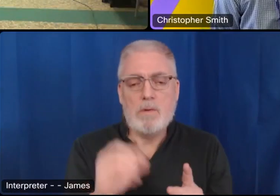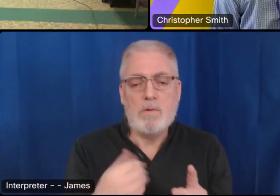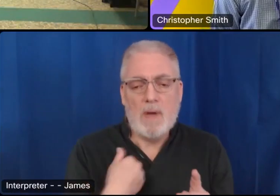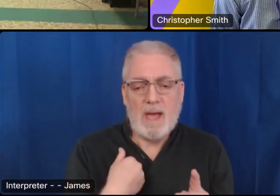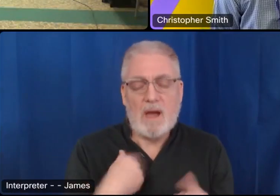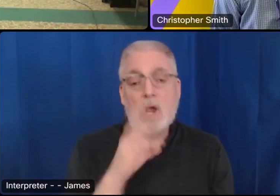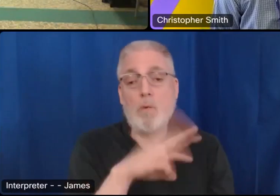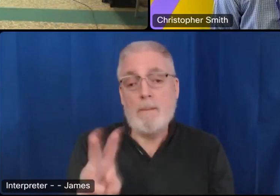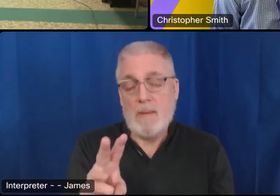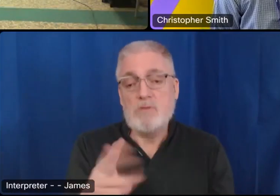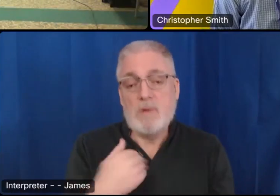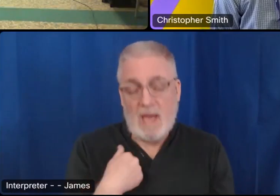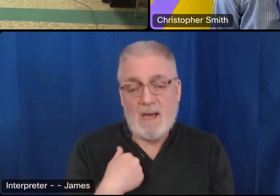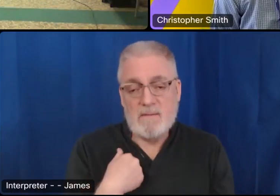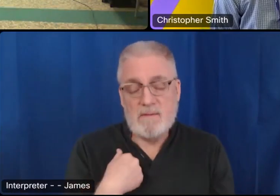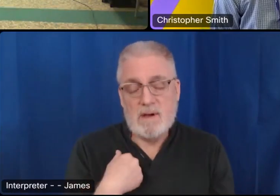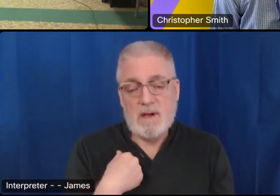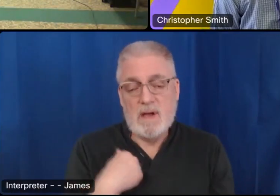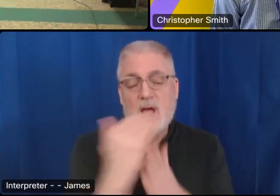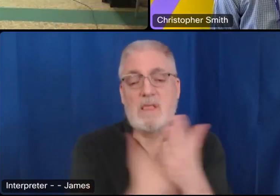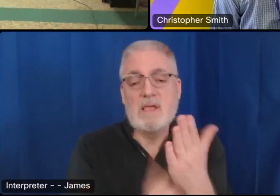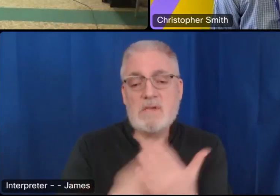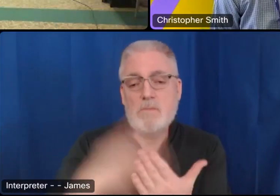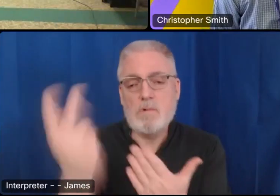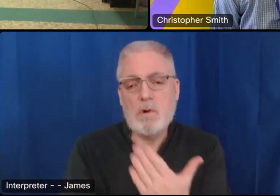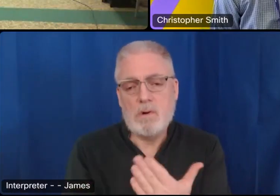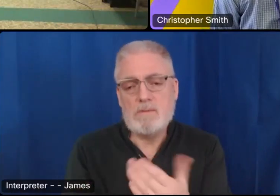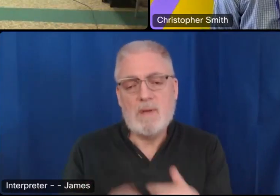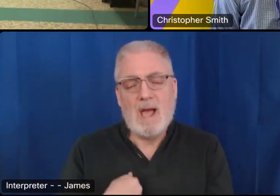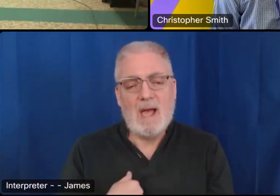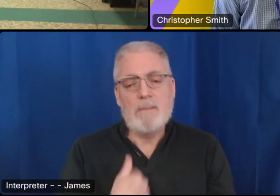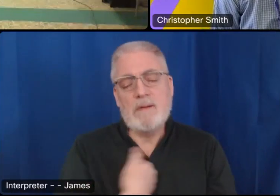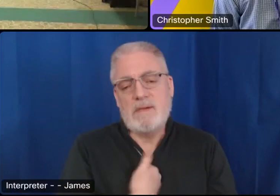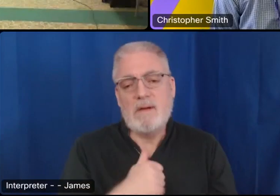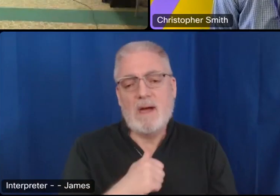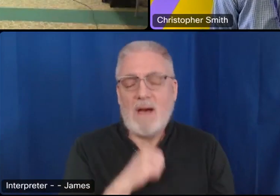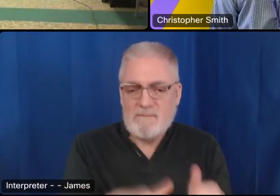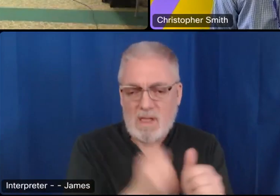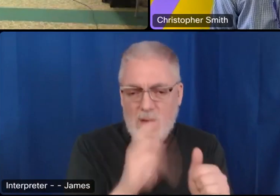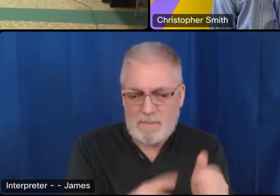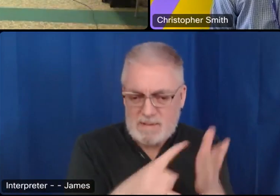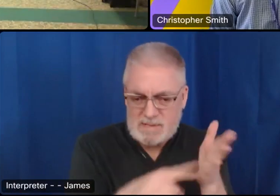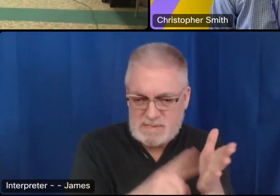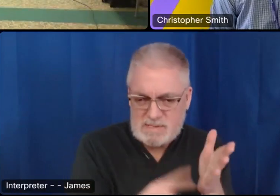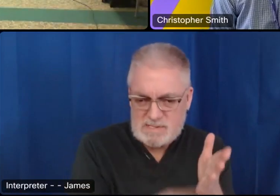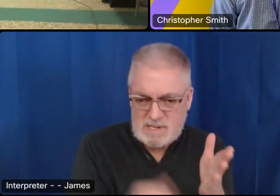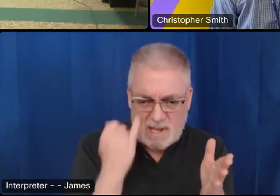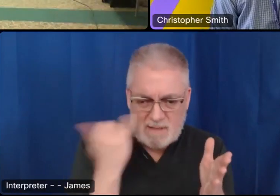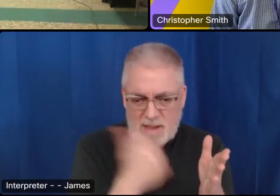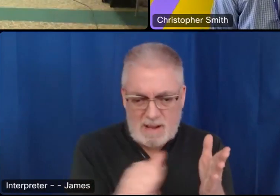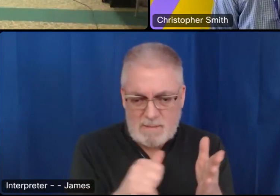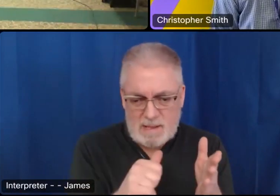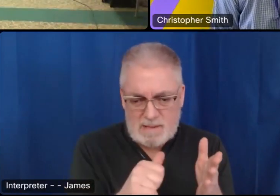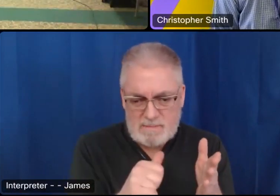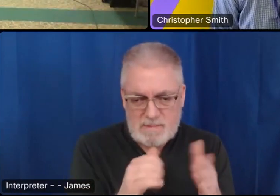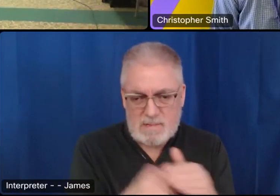our webpage, but I'm not sure how. I'll follow up and look and see if it even actually captures